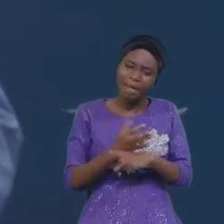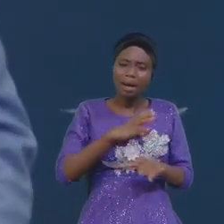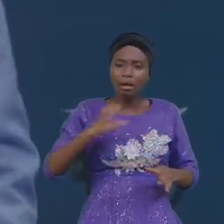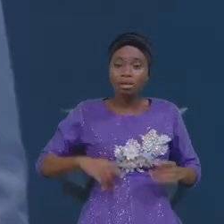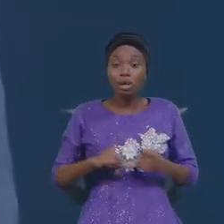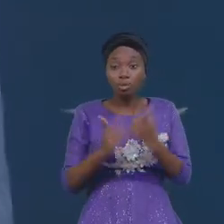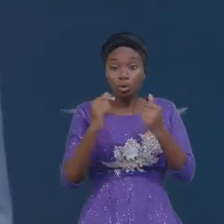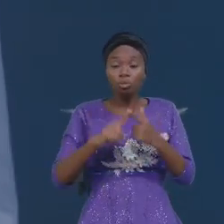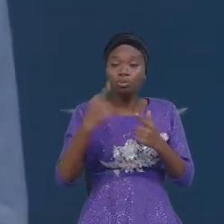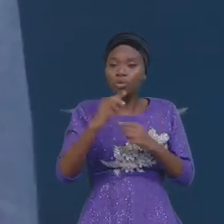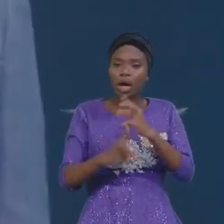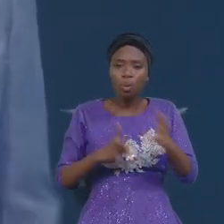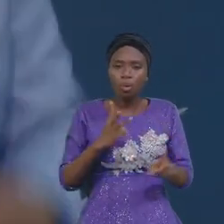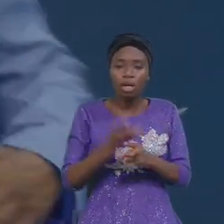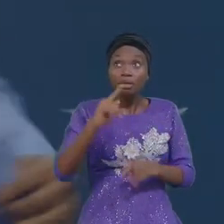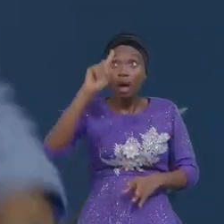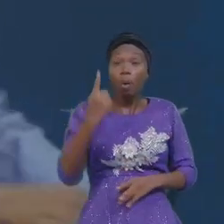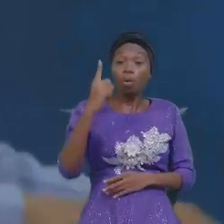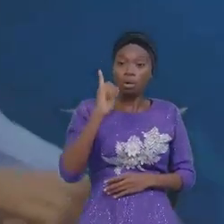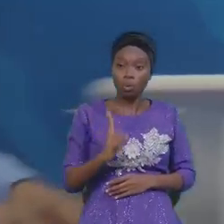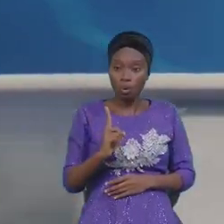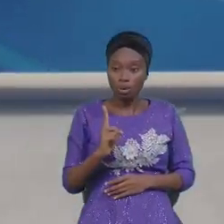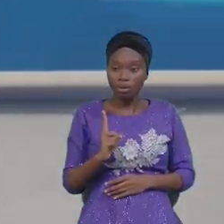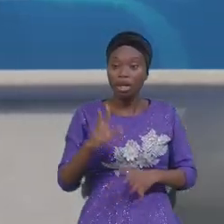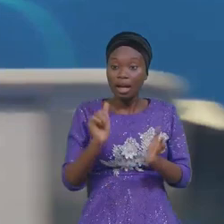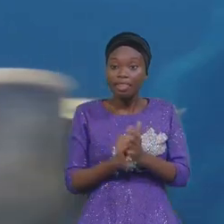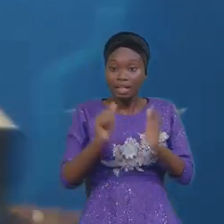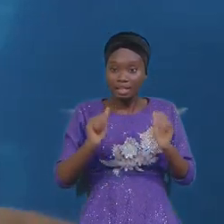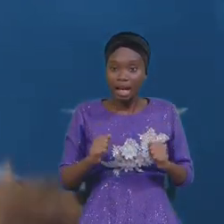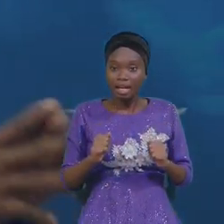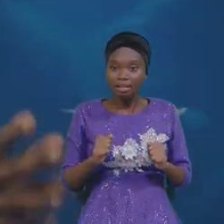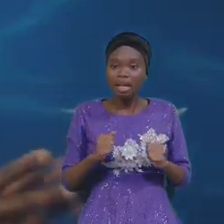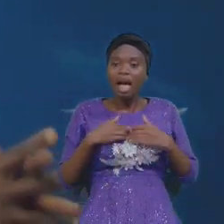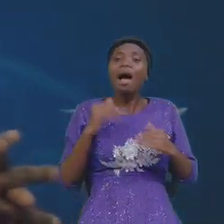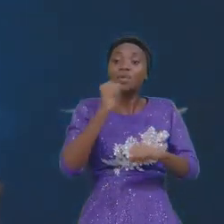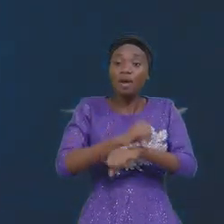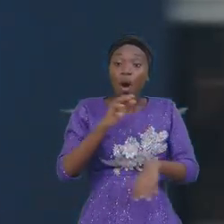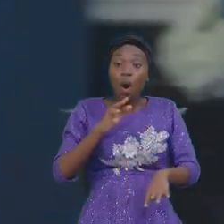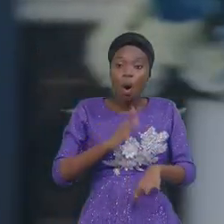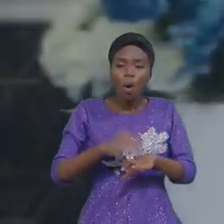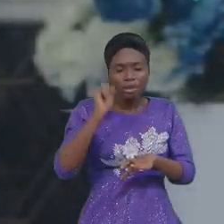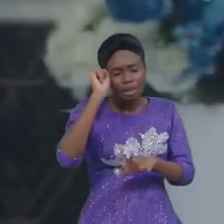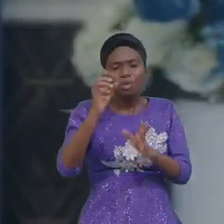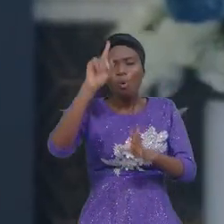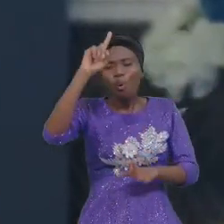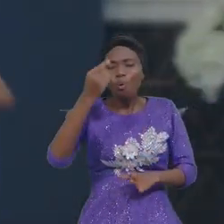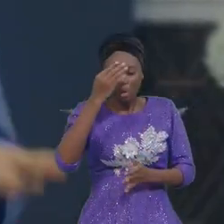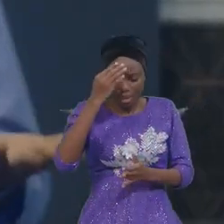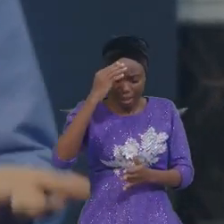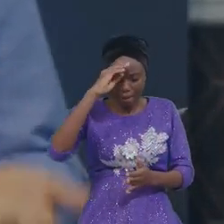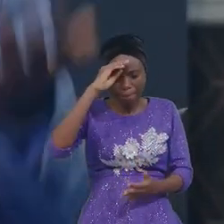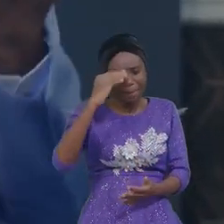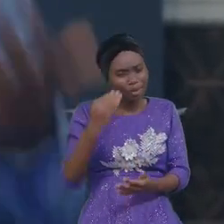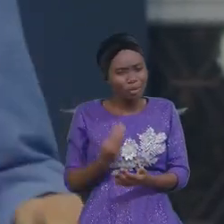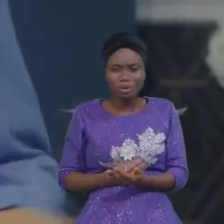to the world. The only one that could have prevailed on his only begotten son is